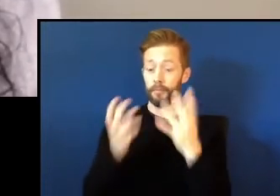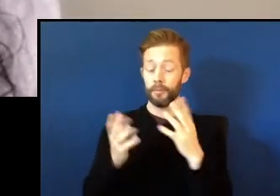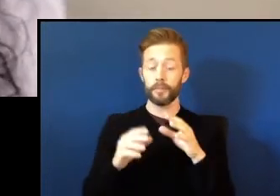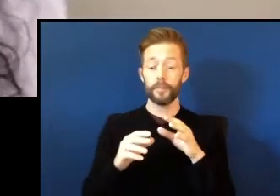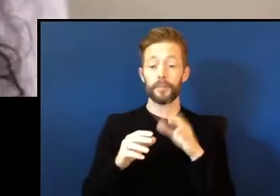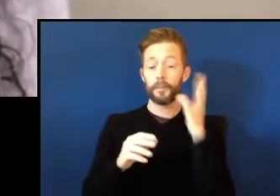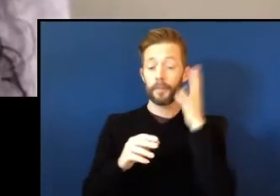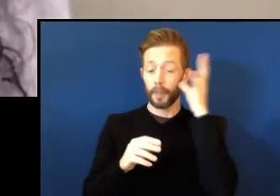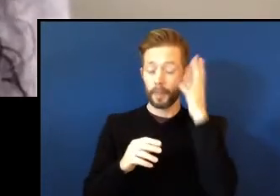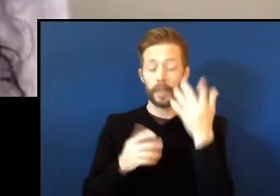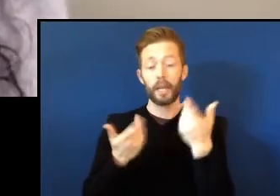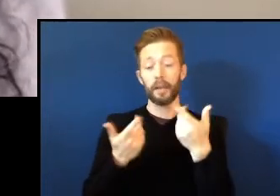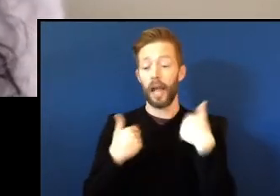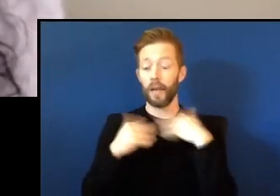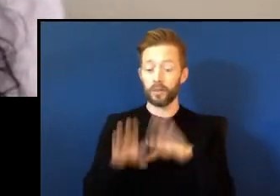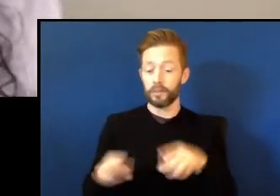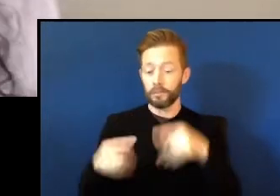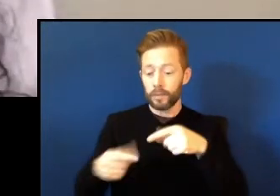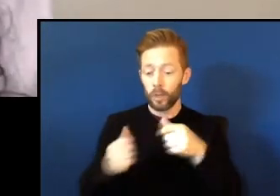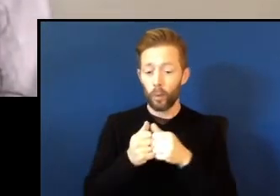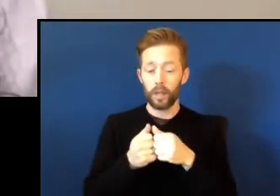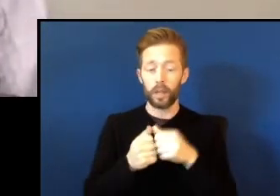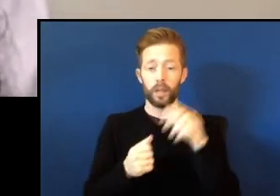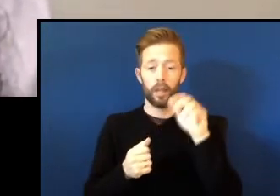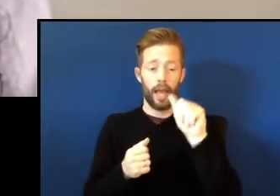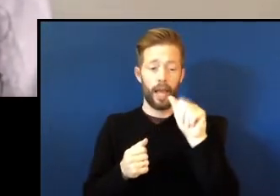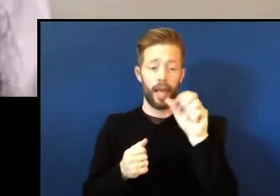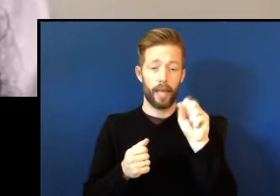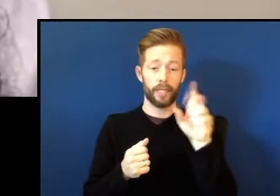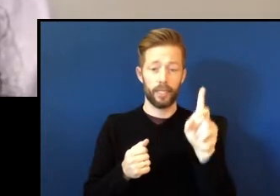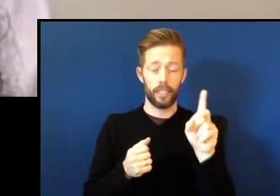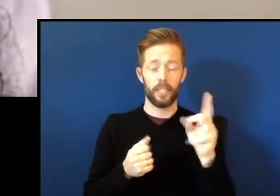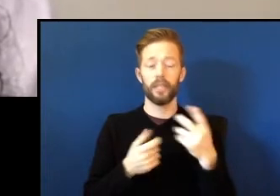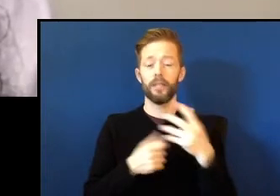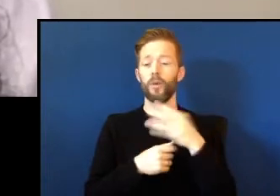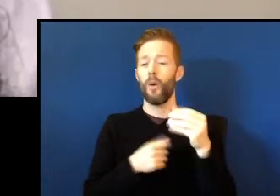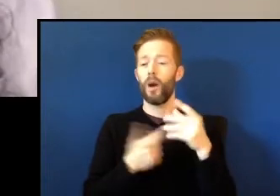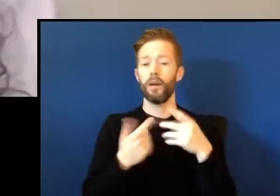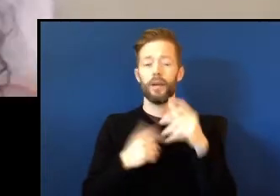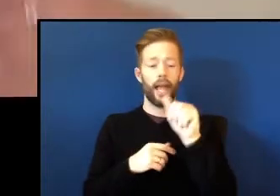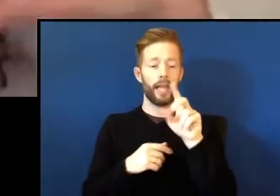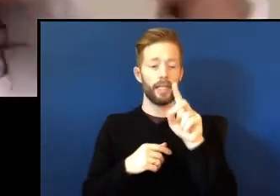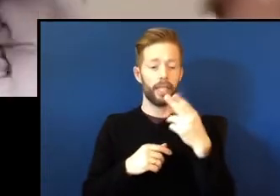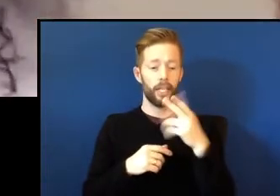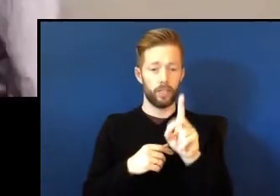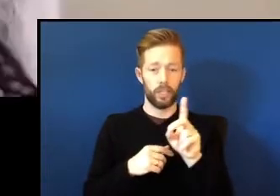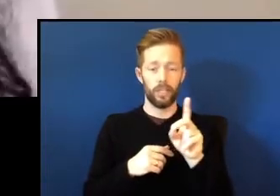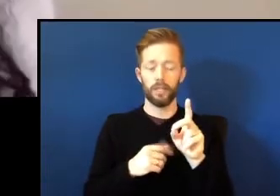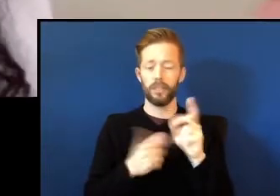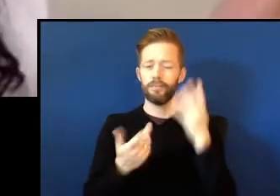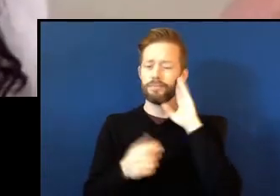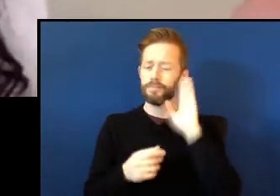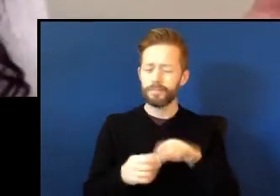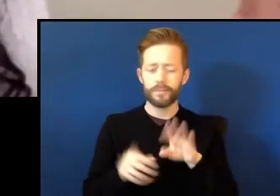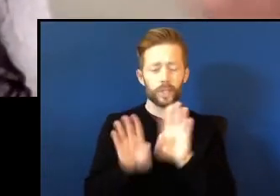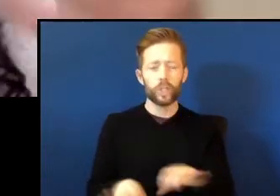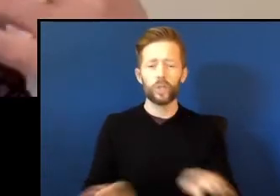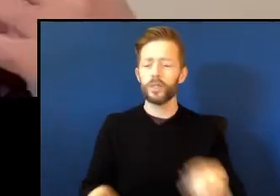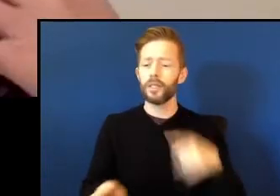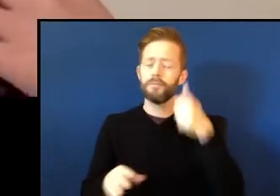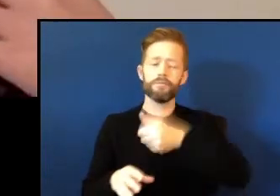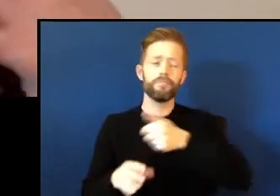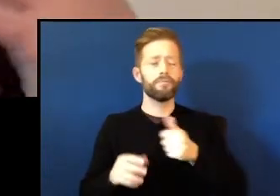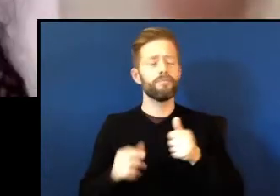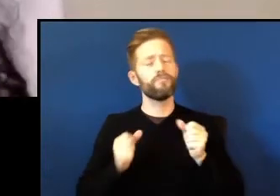struggling, let's say, with ADHD, with autism spectrum disorders. Young children naturally want to move. So